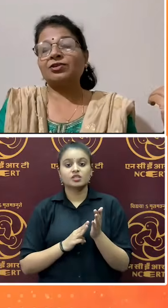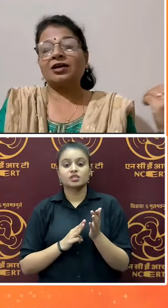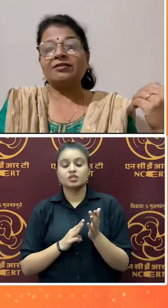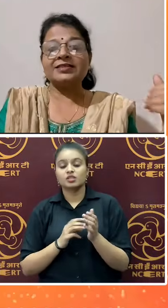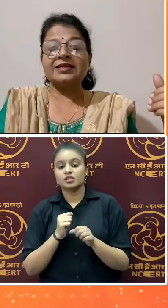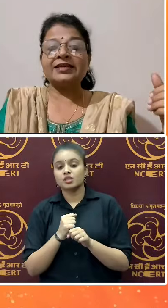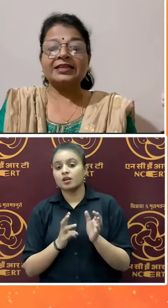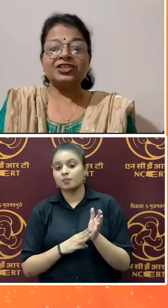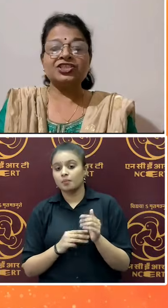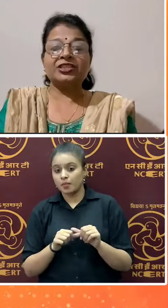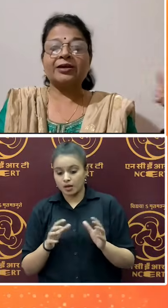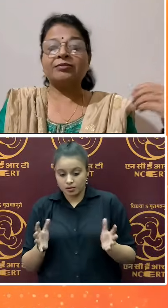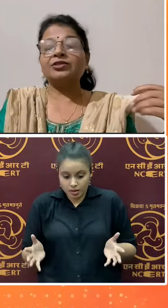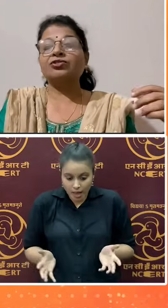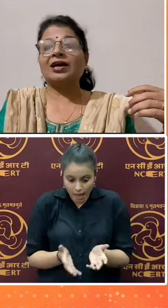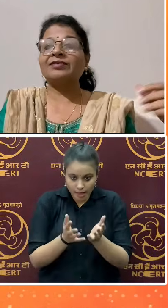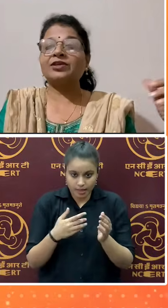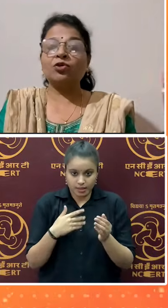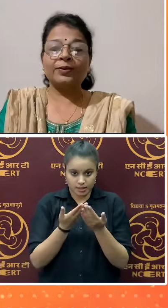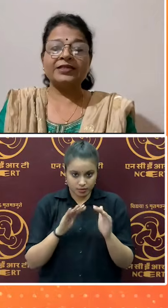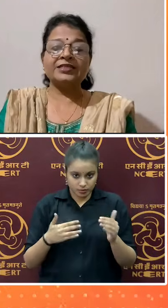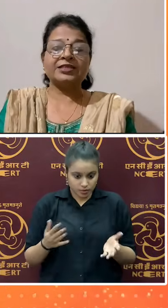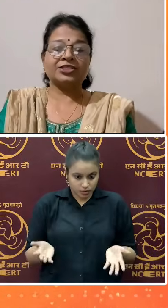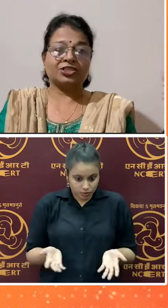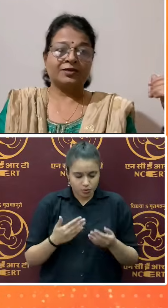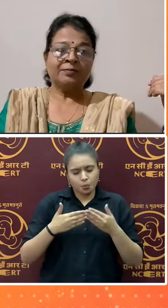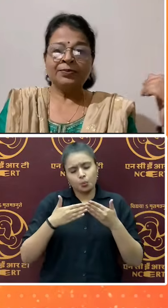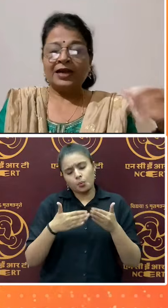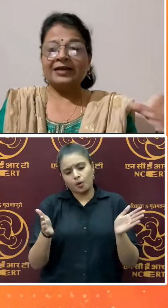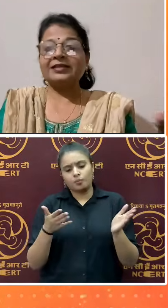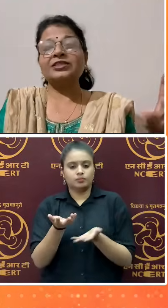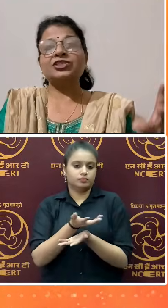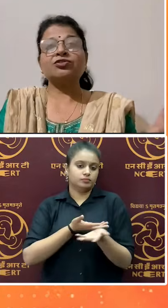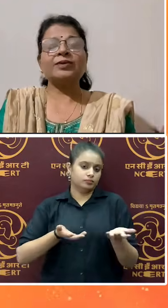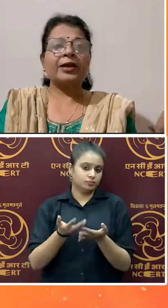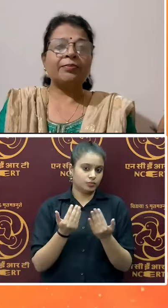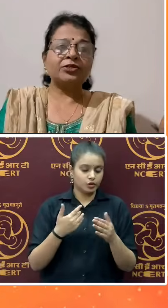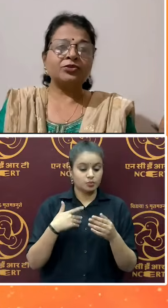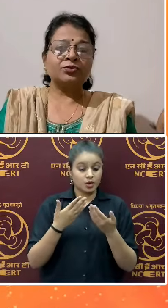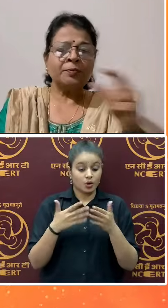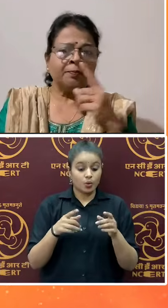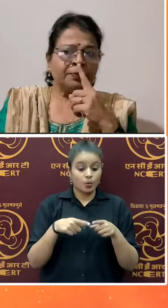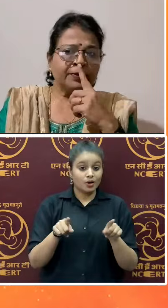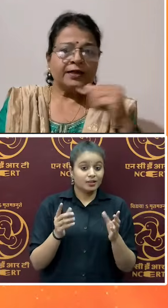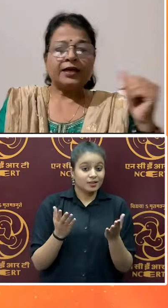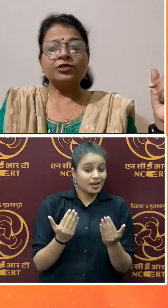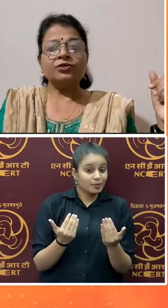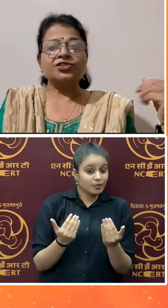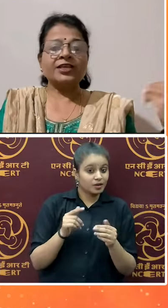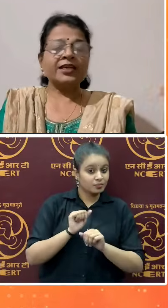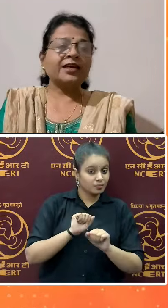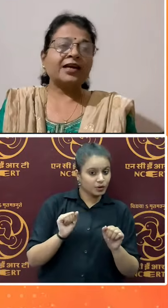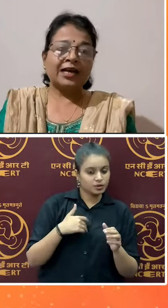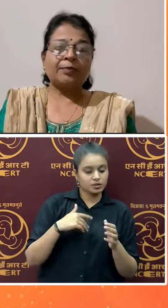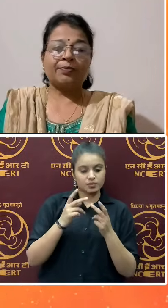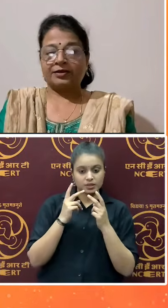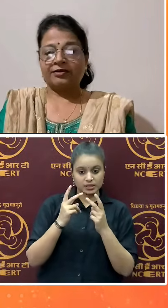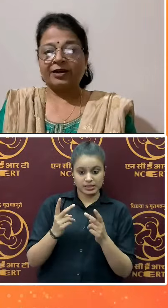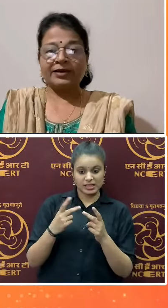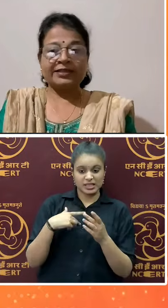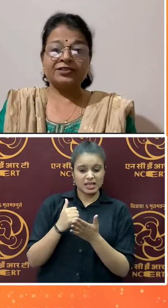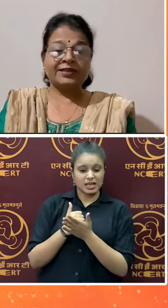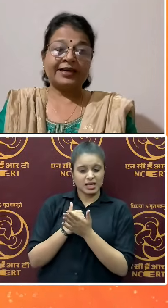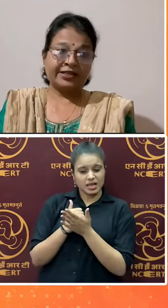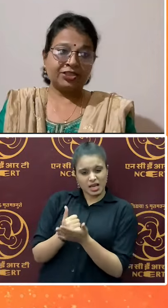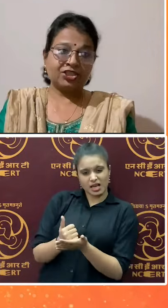we should always encourage them to have an open discussion. And then they should be able to, seek help